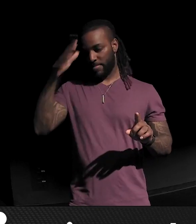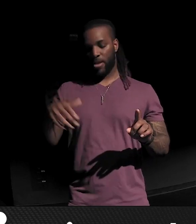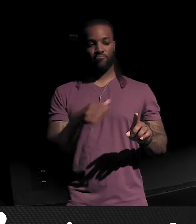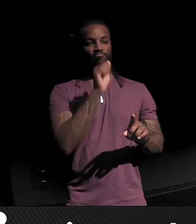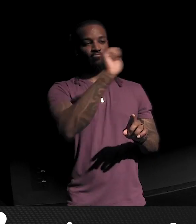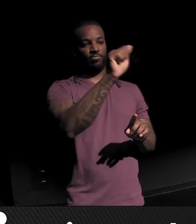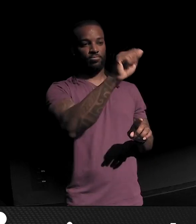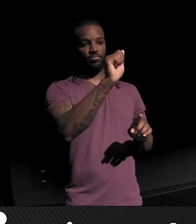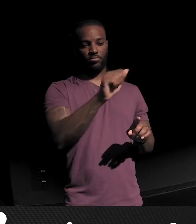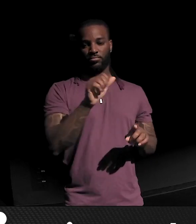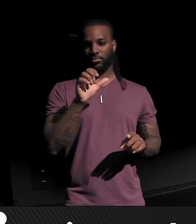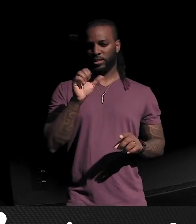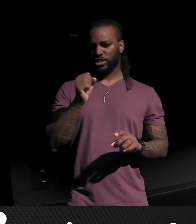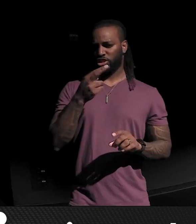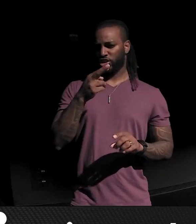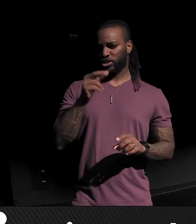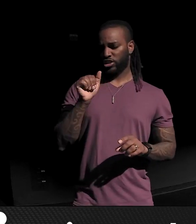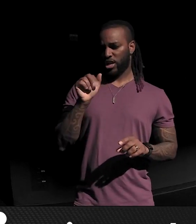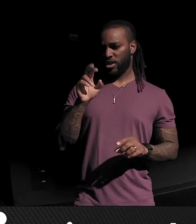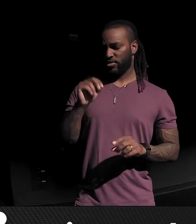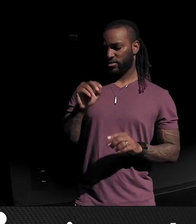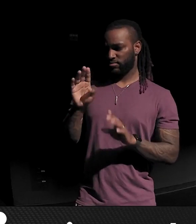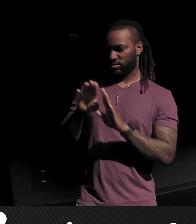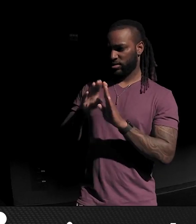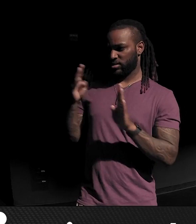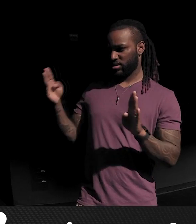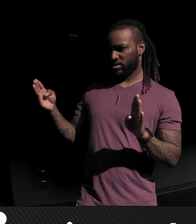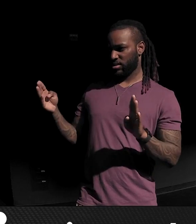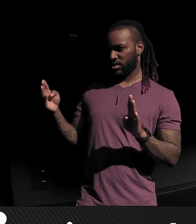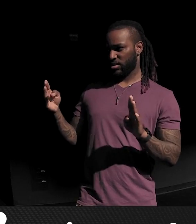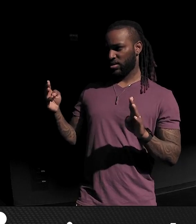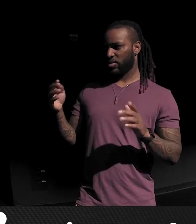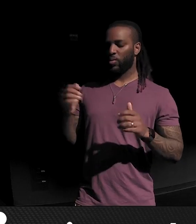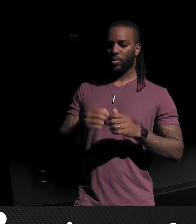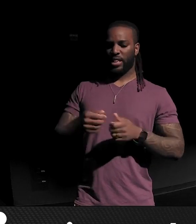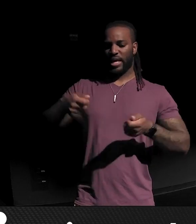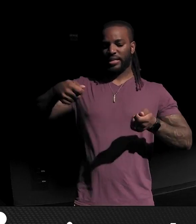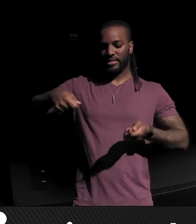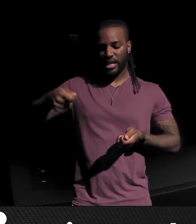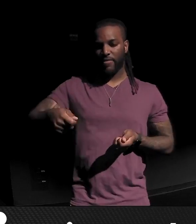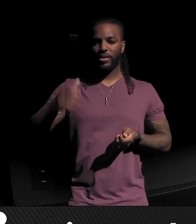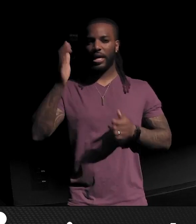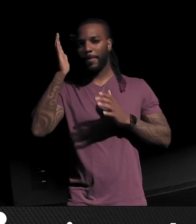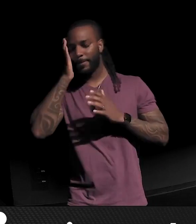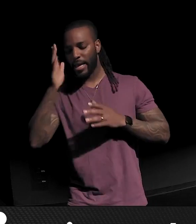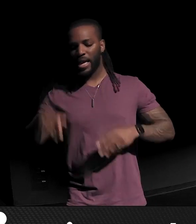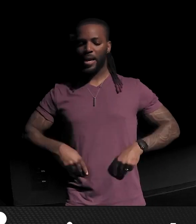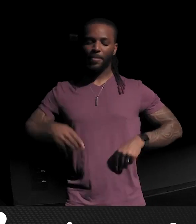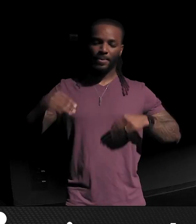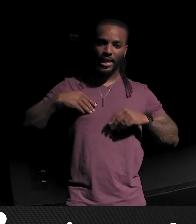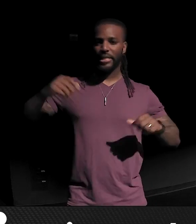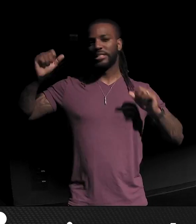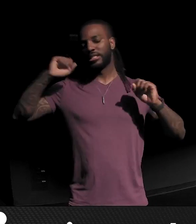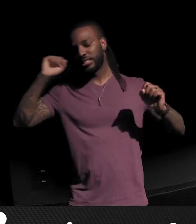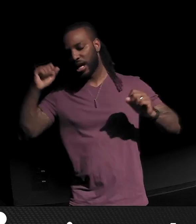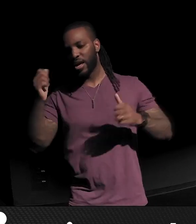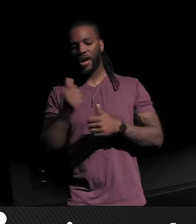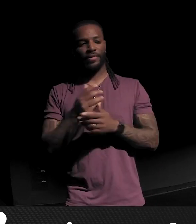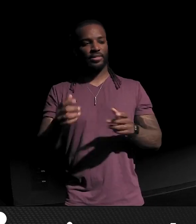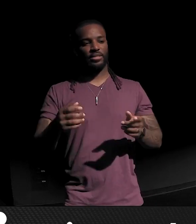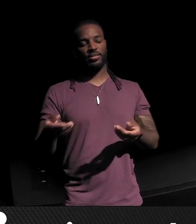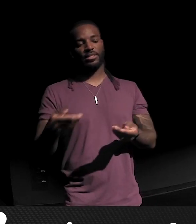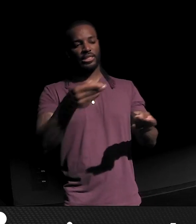Sharon stood there with a plastic tub full of bed linens and a pillow and a towel and a blanket. And he said, I don't need to know any